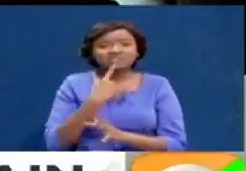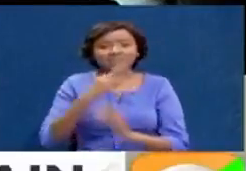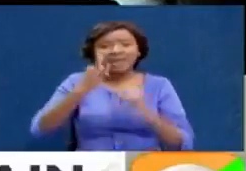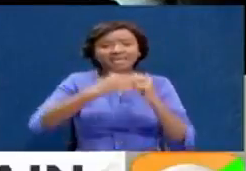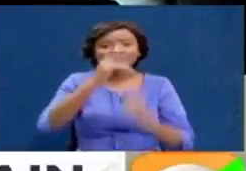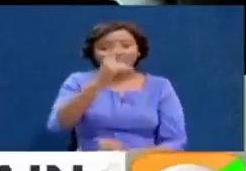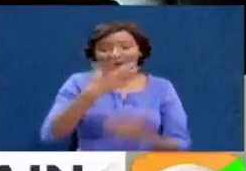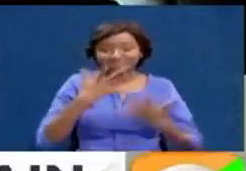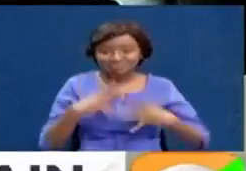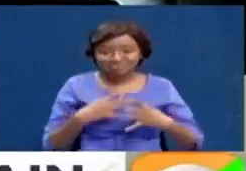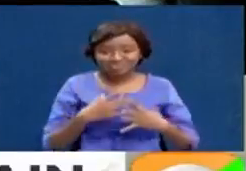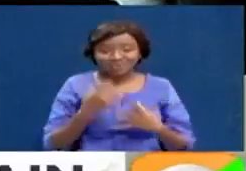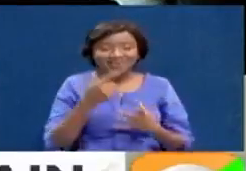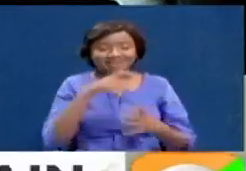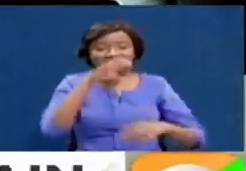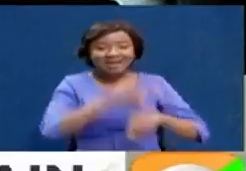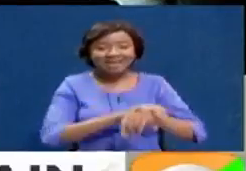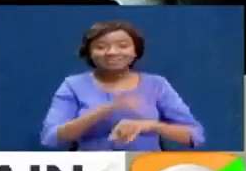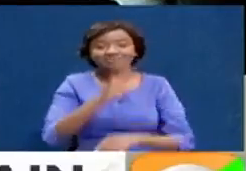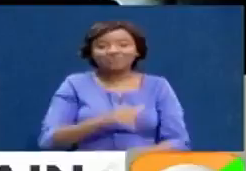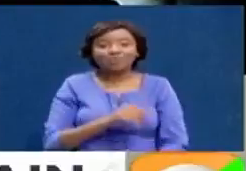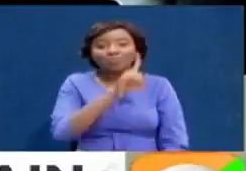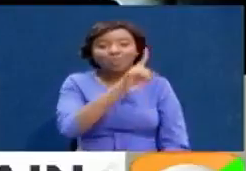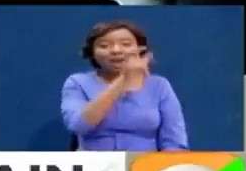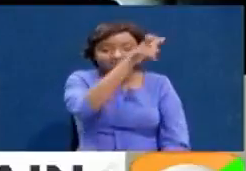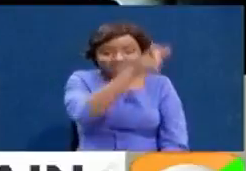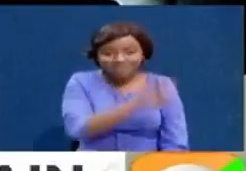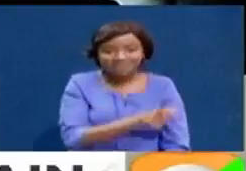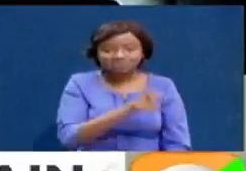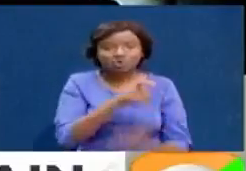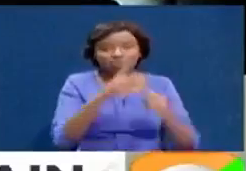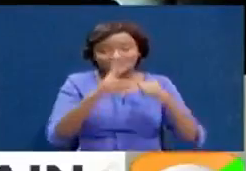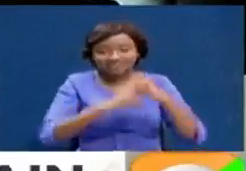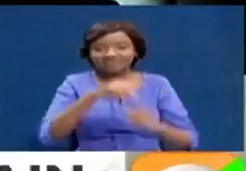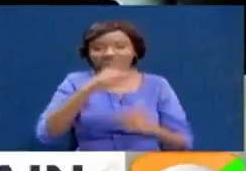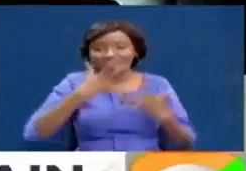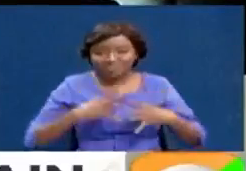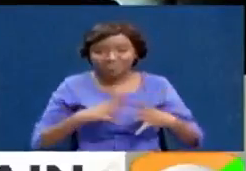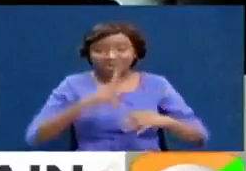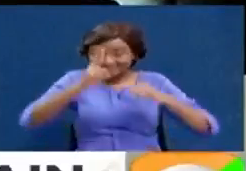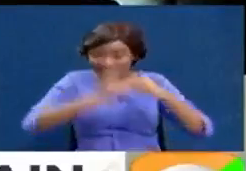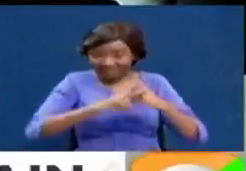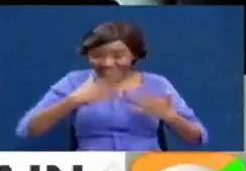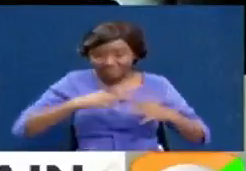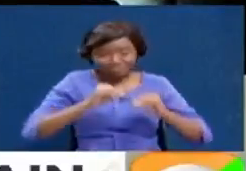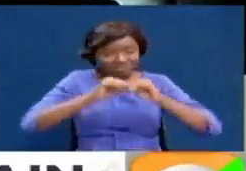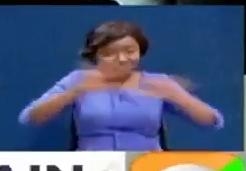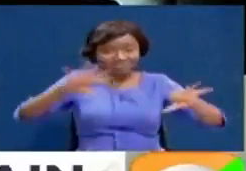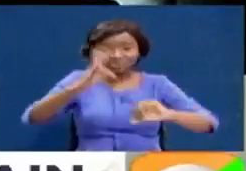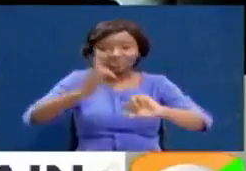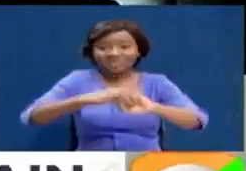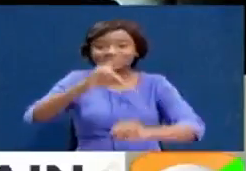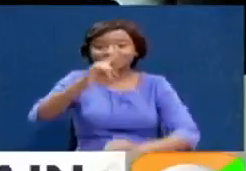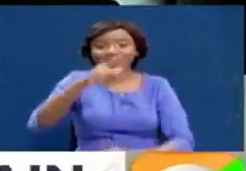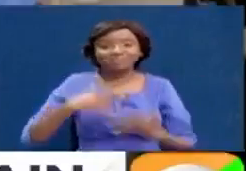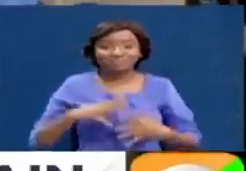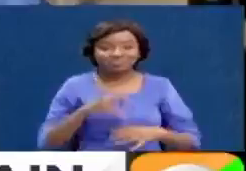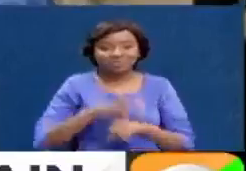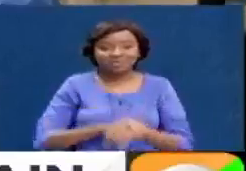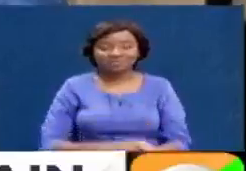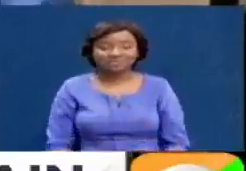current cases have been traced to just seven. That's right, seven contacts.